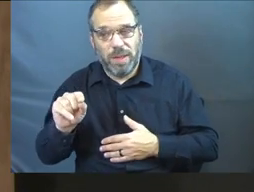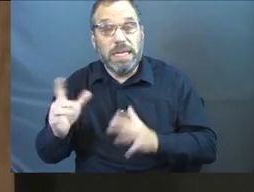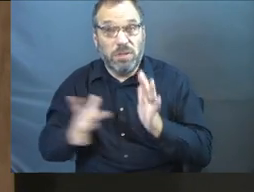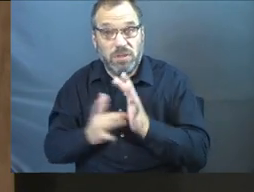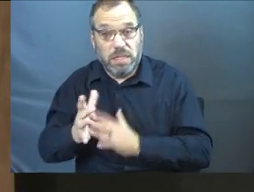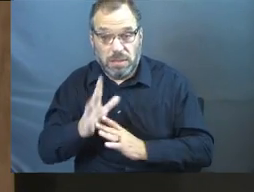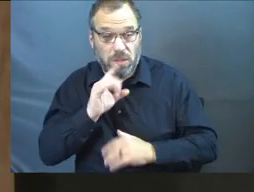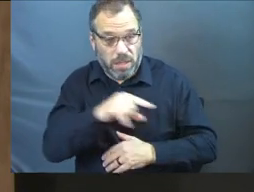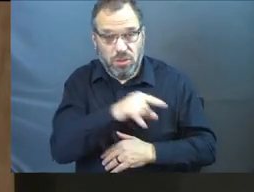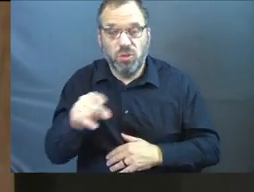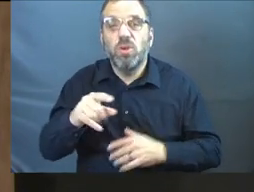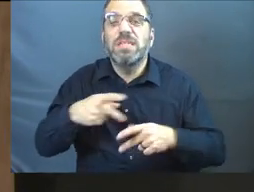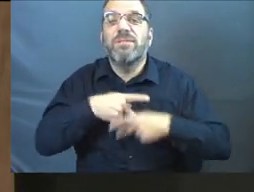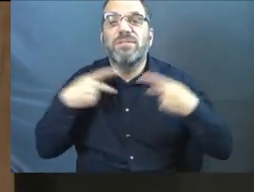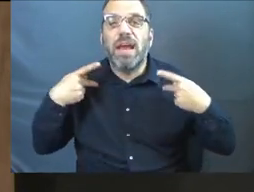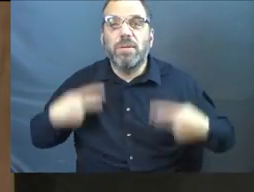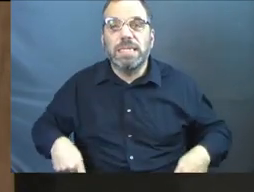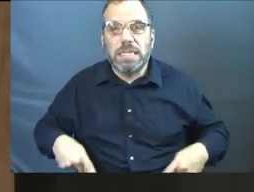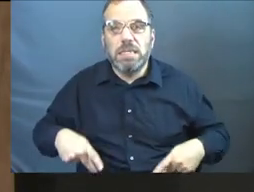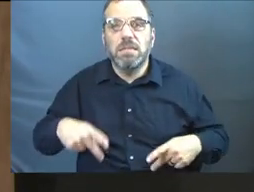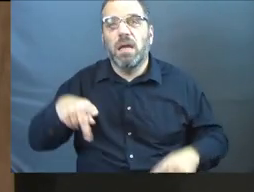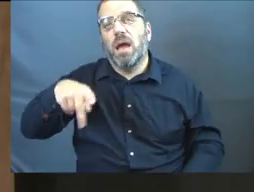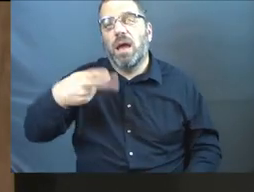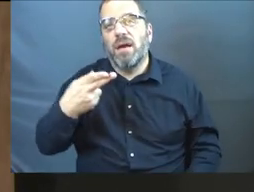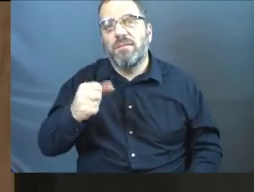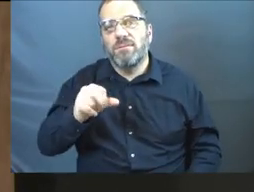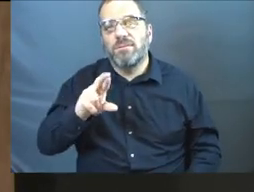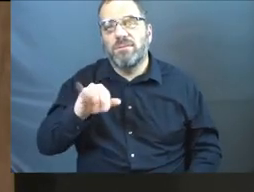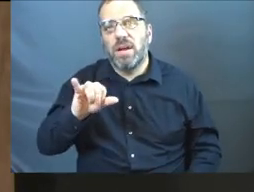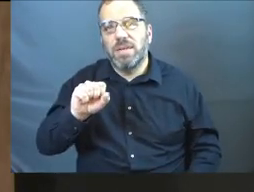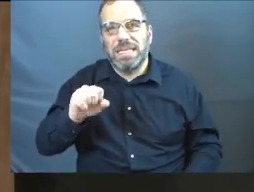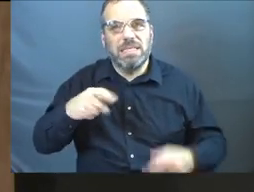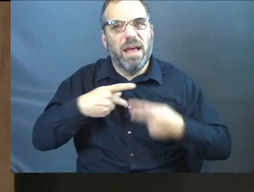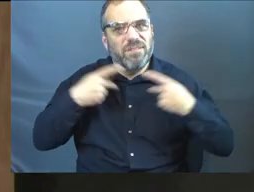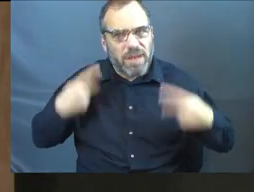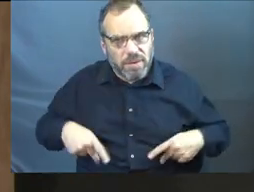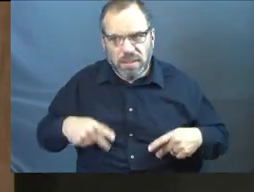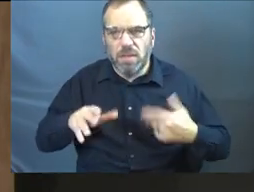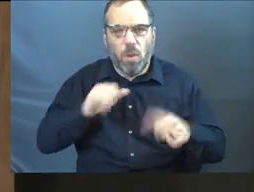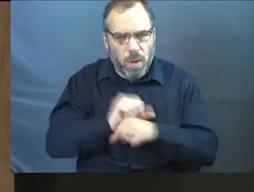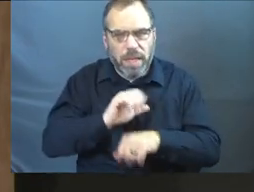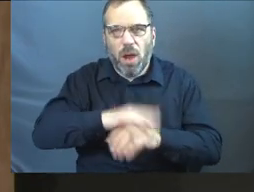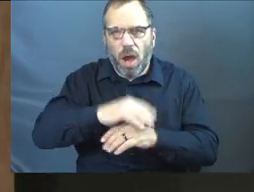he's talking to some Pharisees who are getting on to him about performing things, doing things, working on the